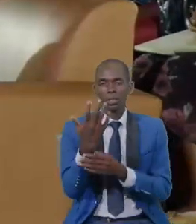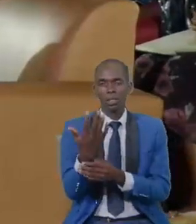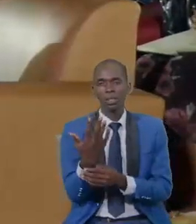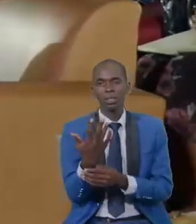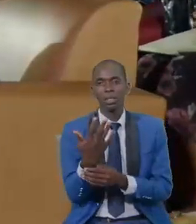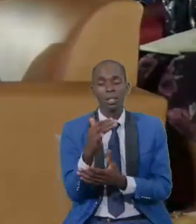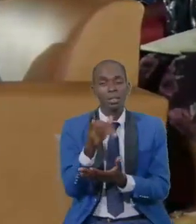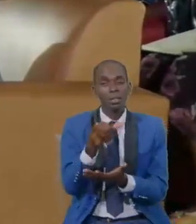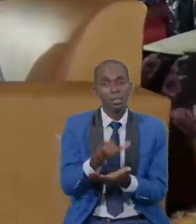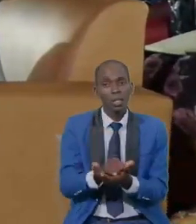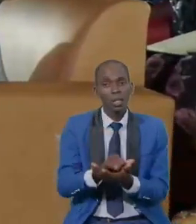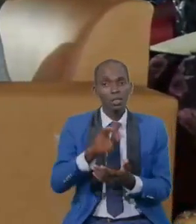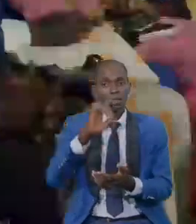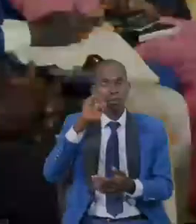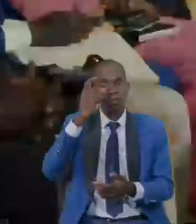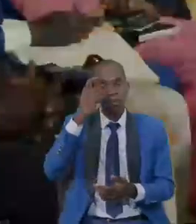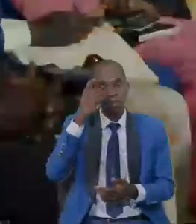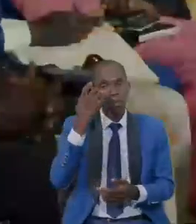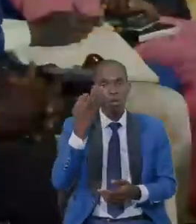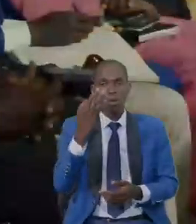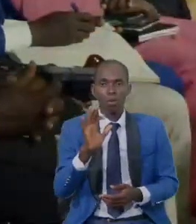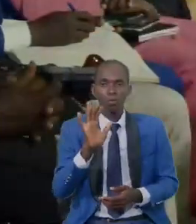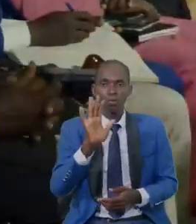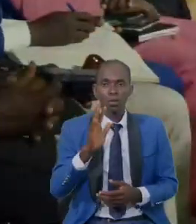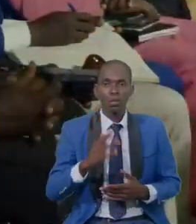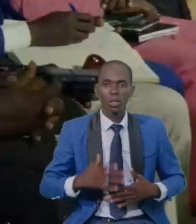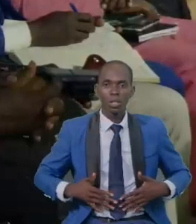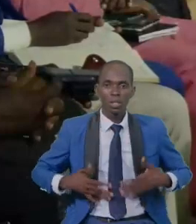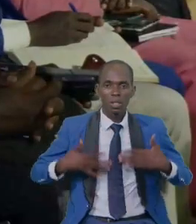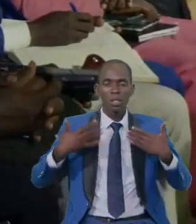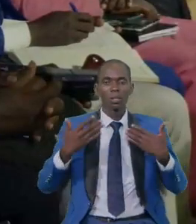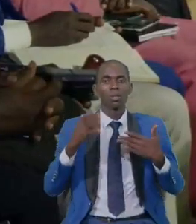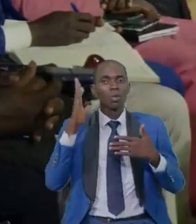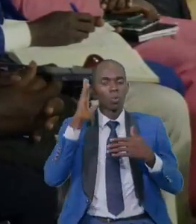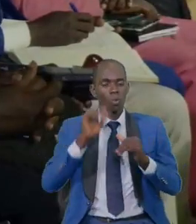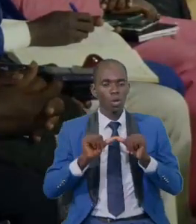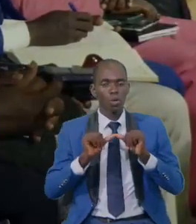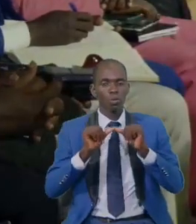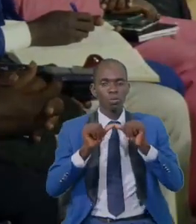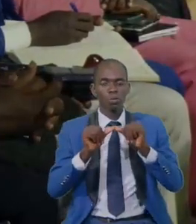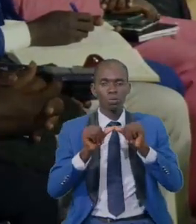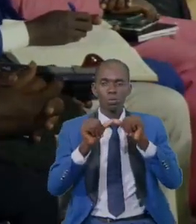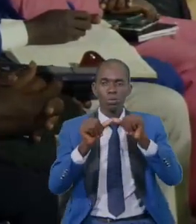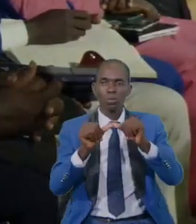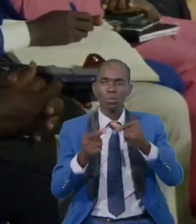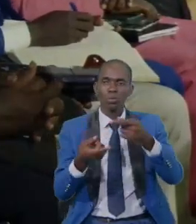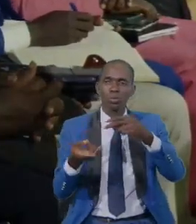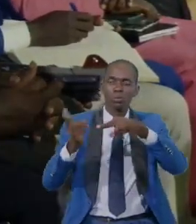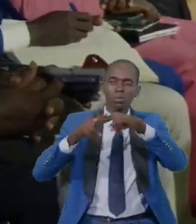that government of your life will continue to increase and increase.